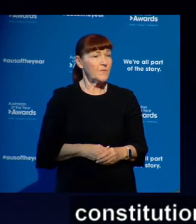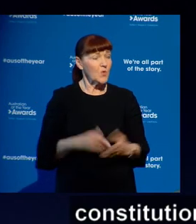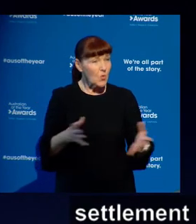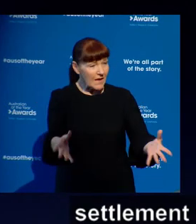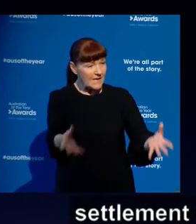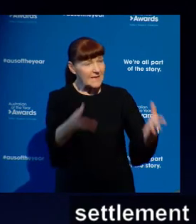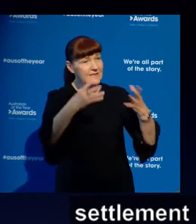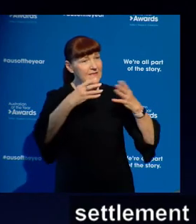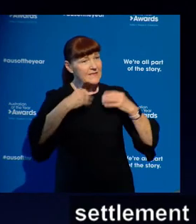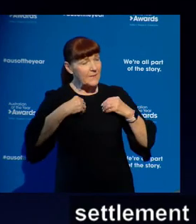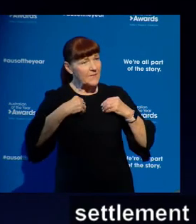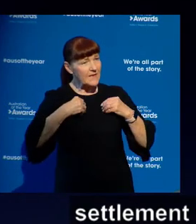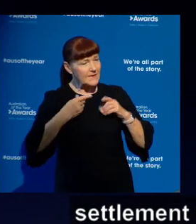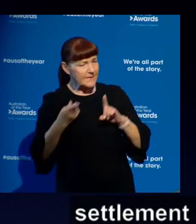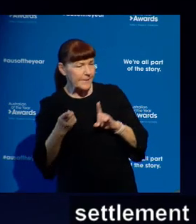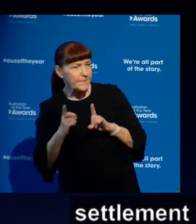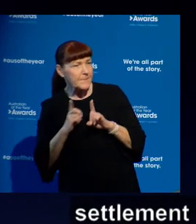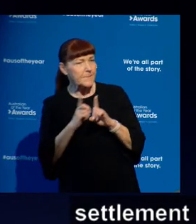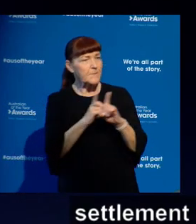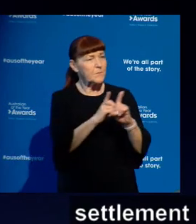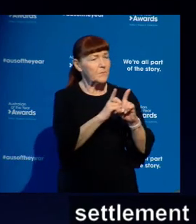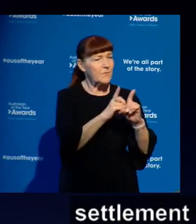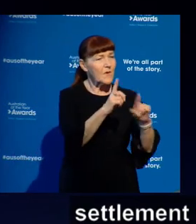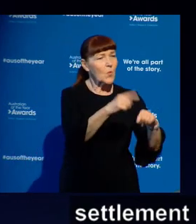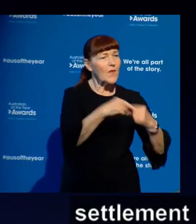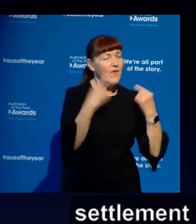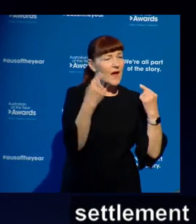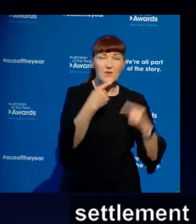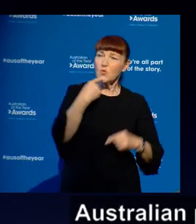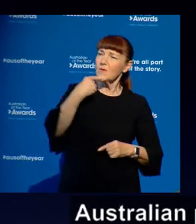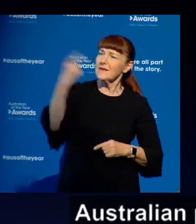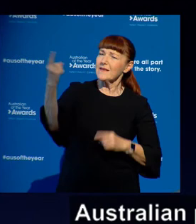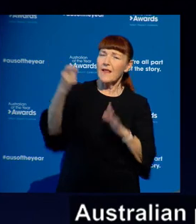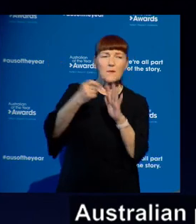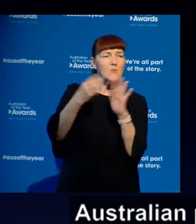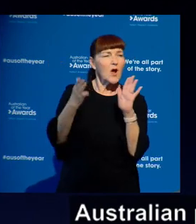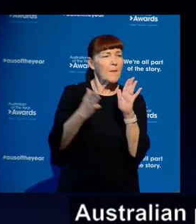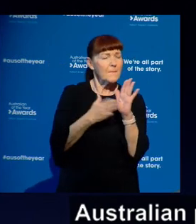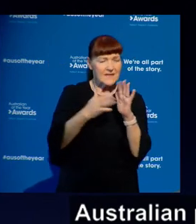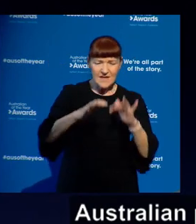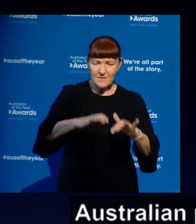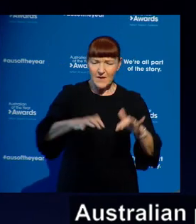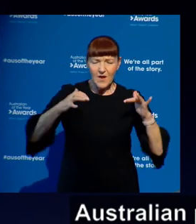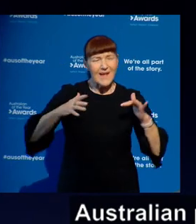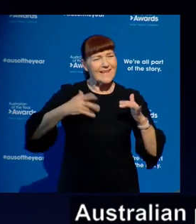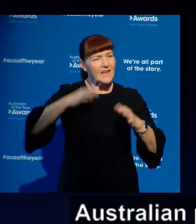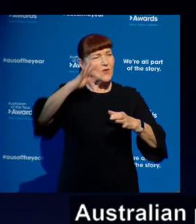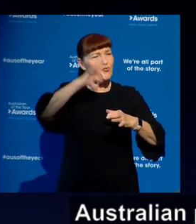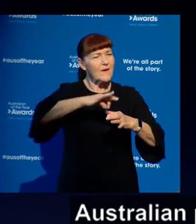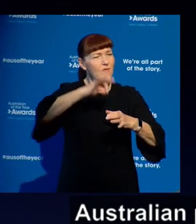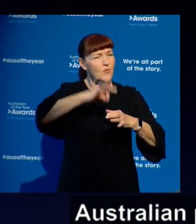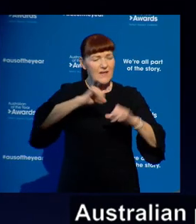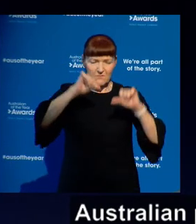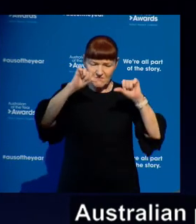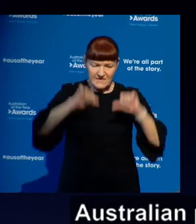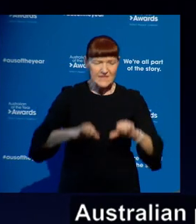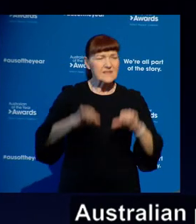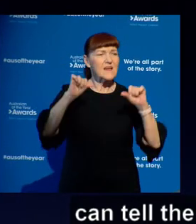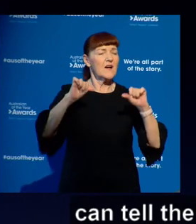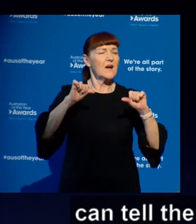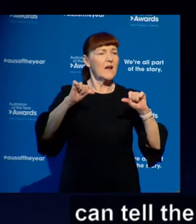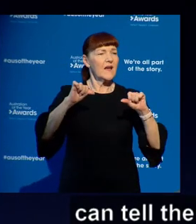this gift and walk with us. You can tell the Prime Minister and the Parliament that a referendum needs to be held